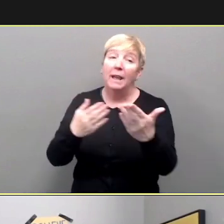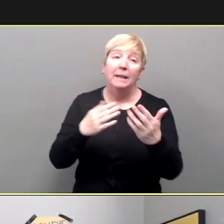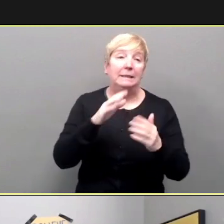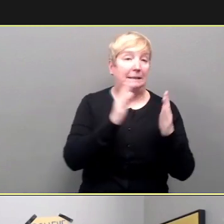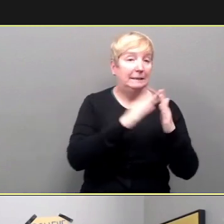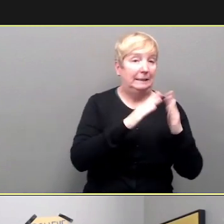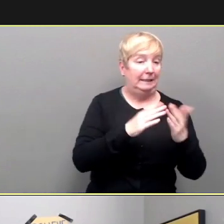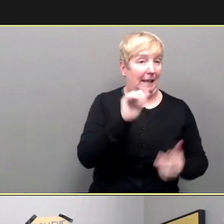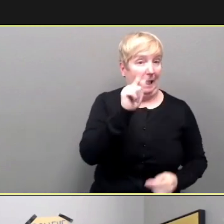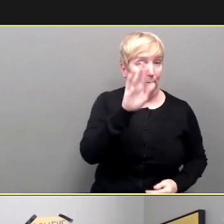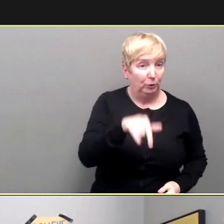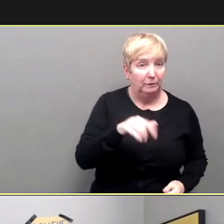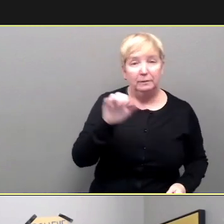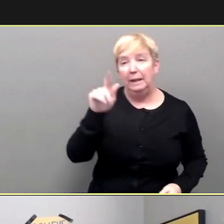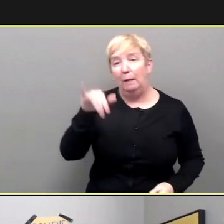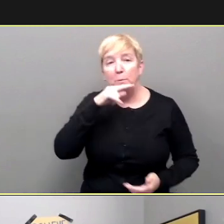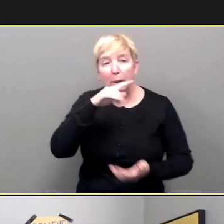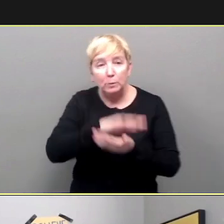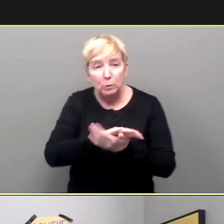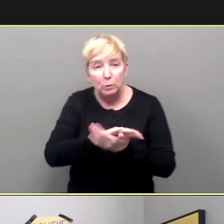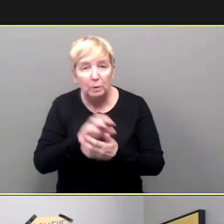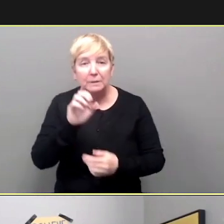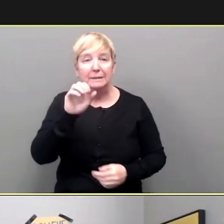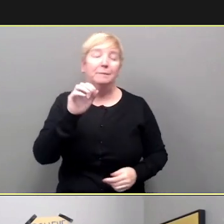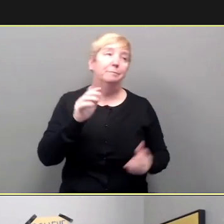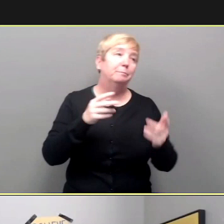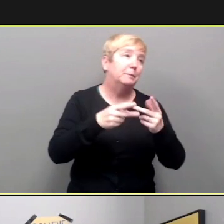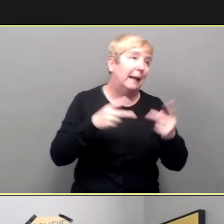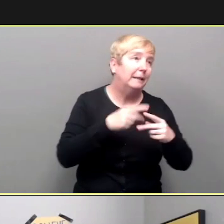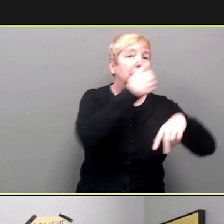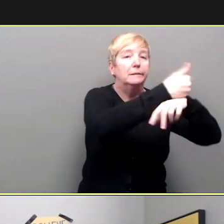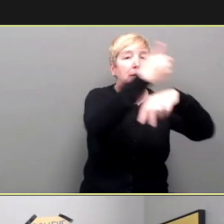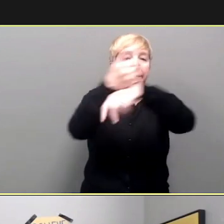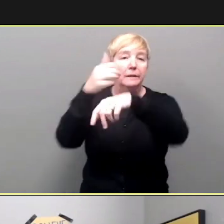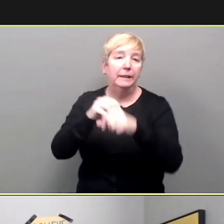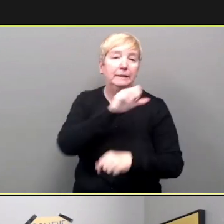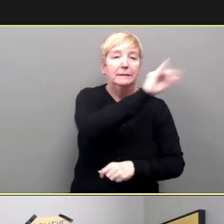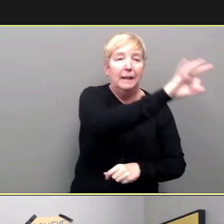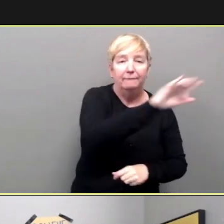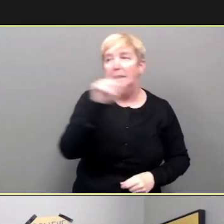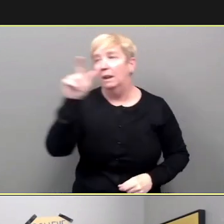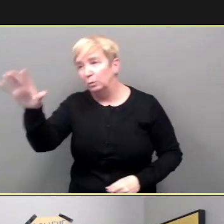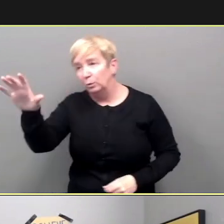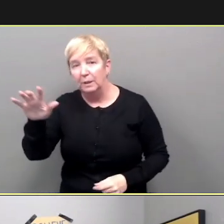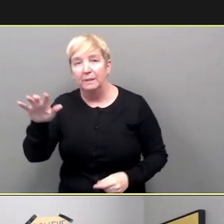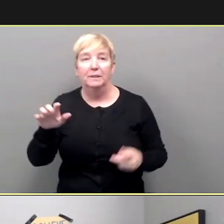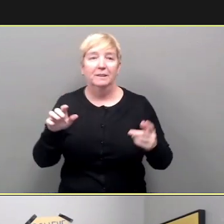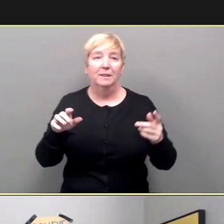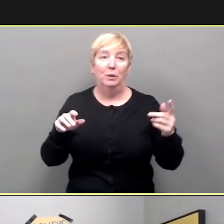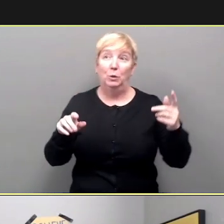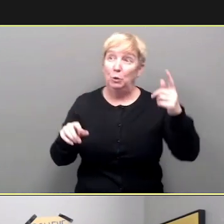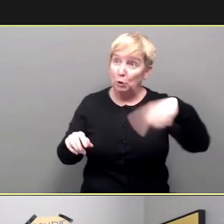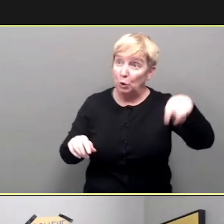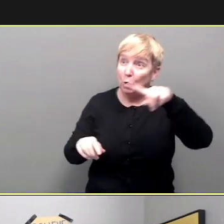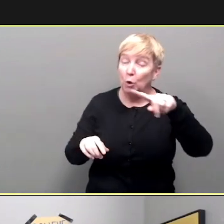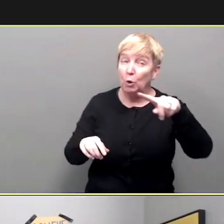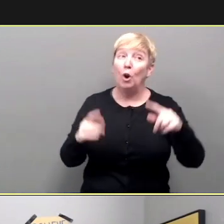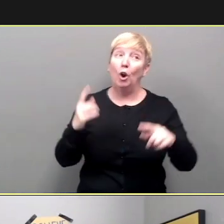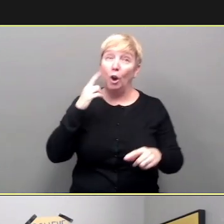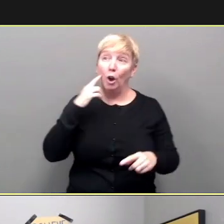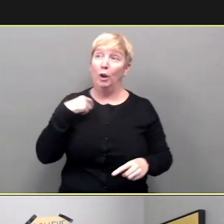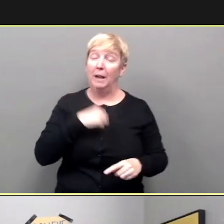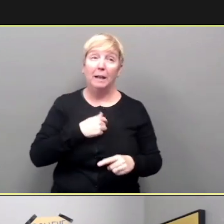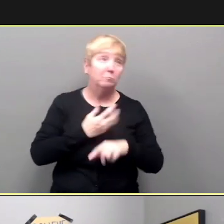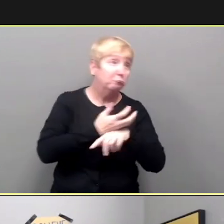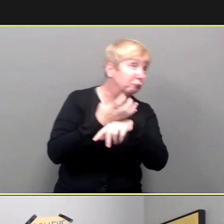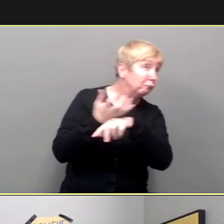Fe and Las Cruces for helping us get us sites. You answered our call when we asked in the past few weeks about people helping